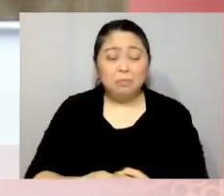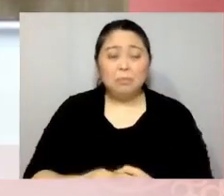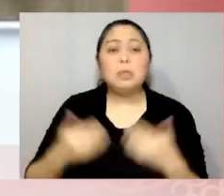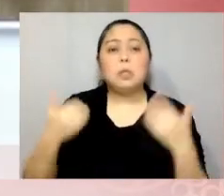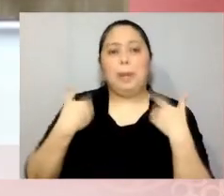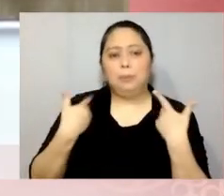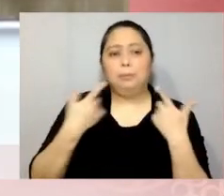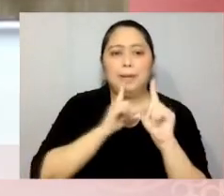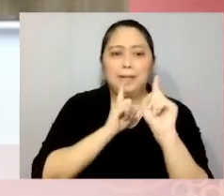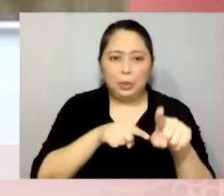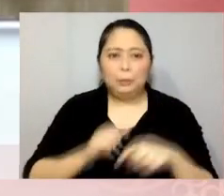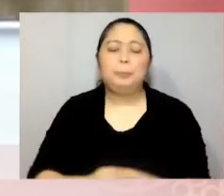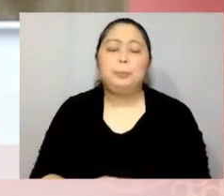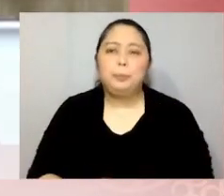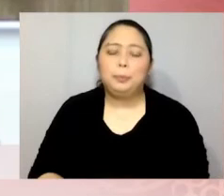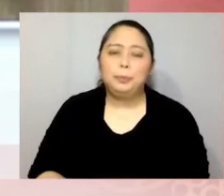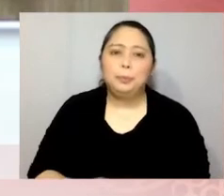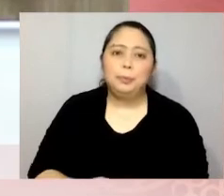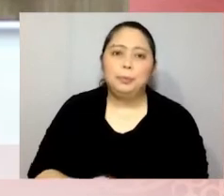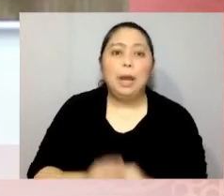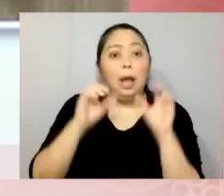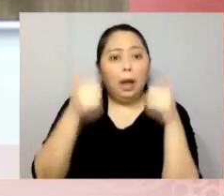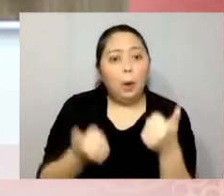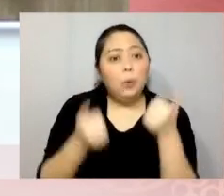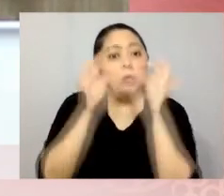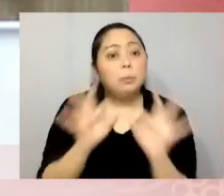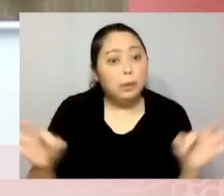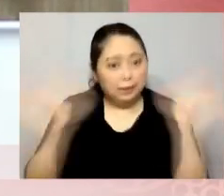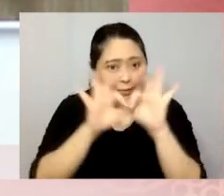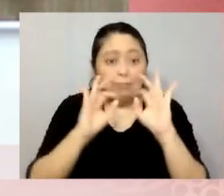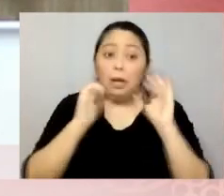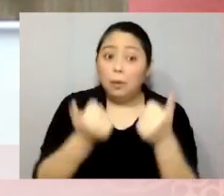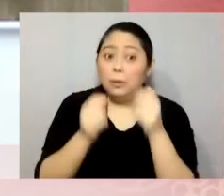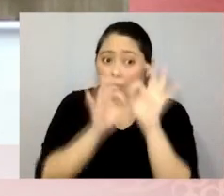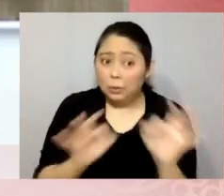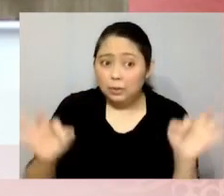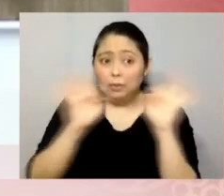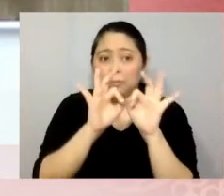I will answer the first question. How important